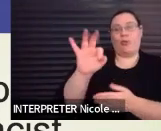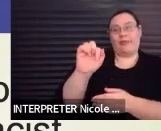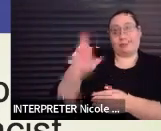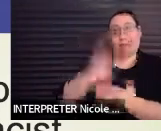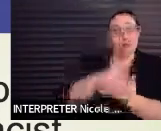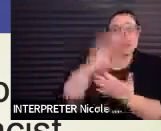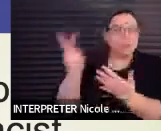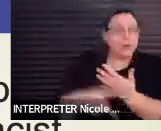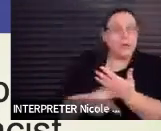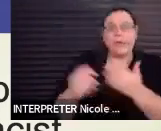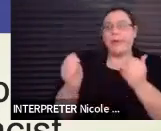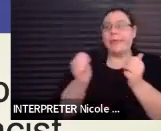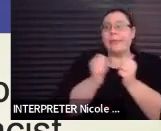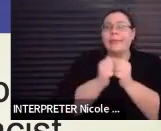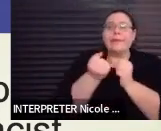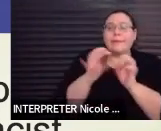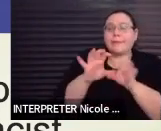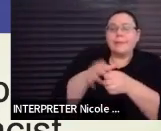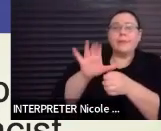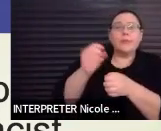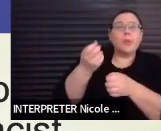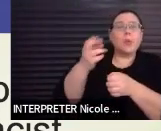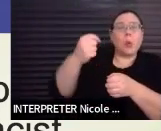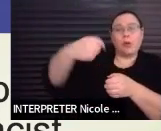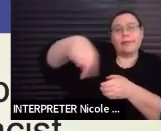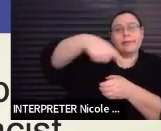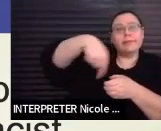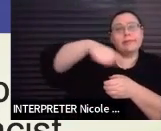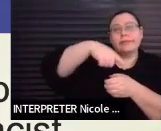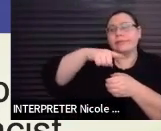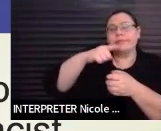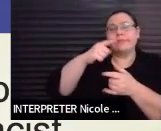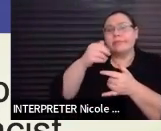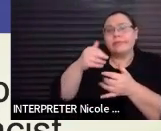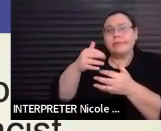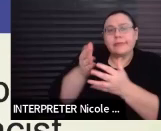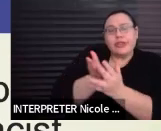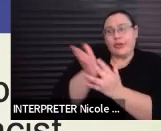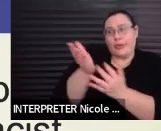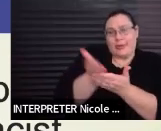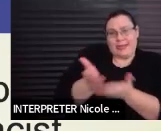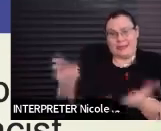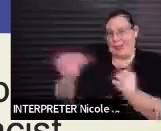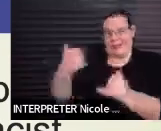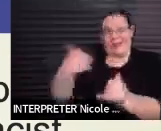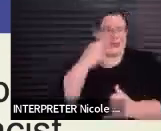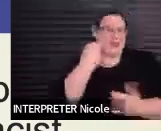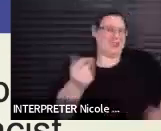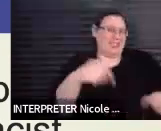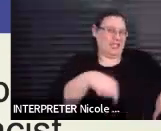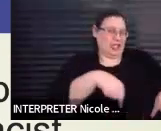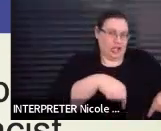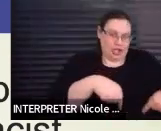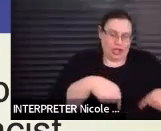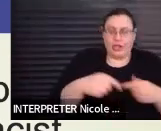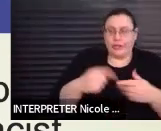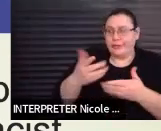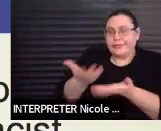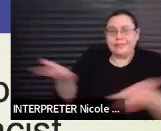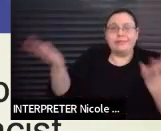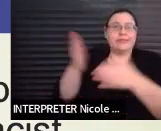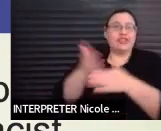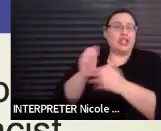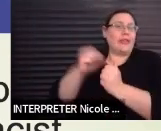with, you know, a small cohort of people and kind of going through the materials that we went through here to share with others and